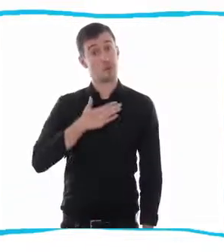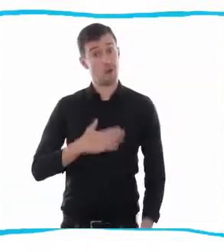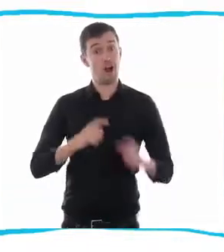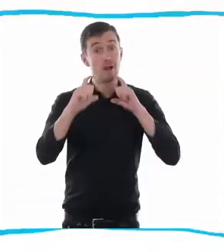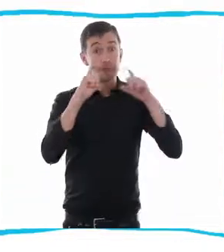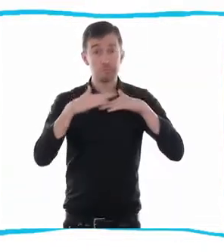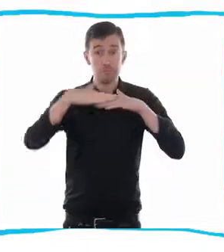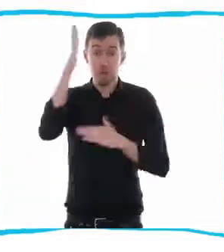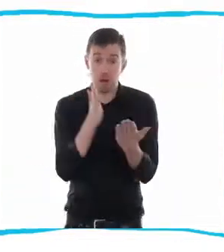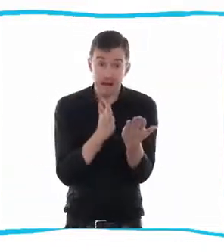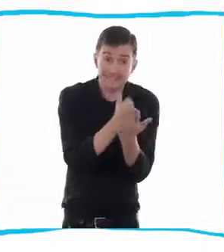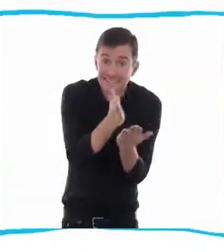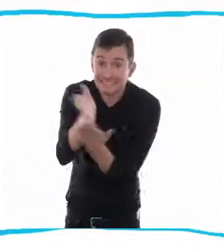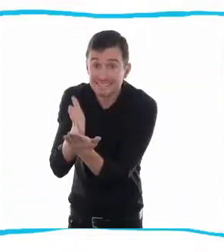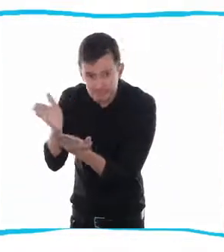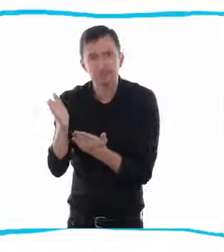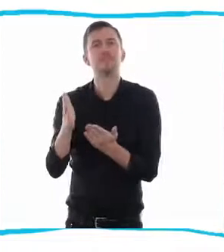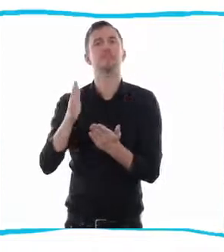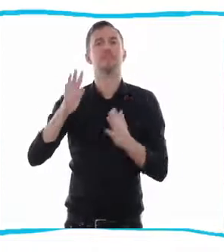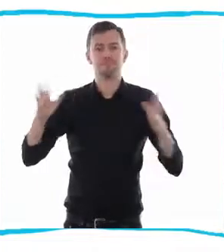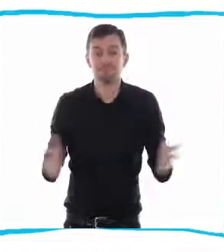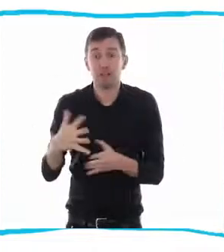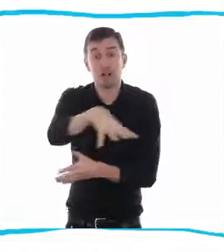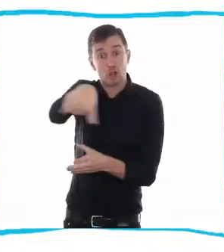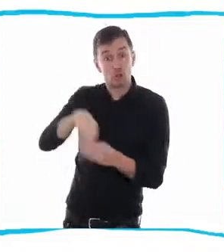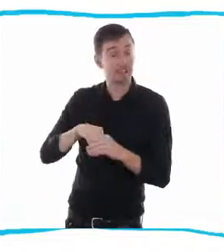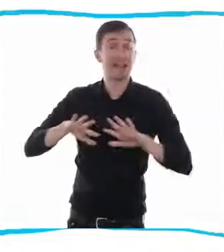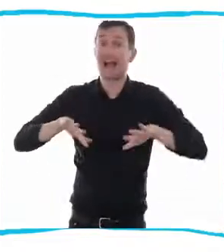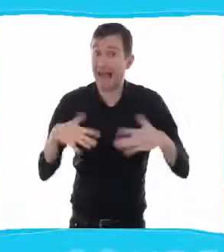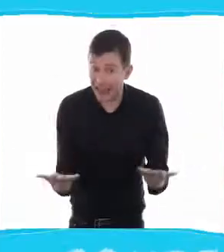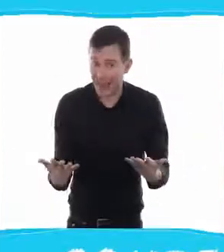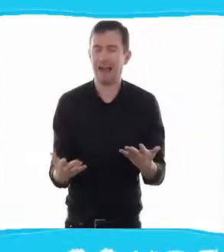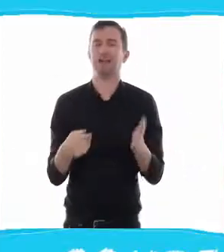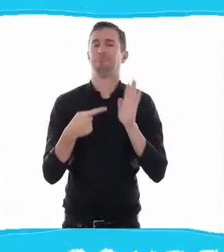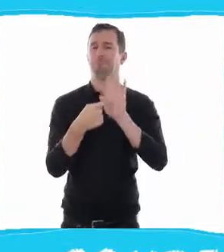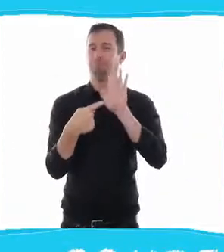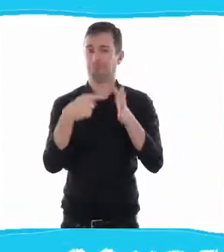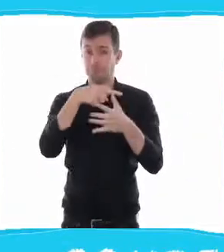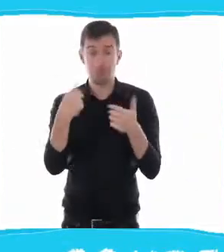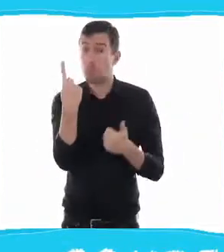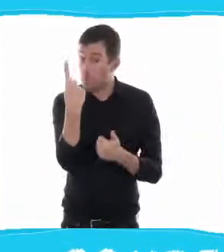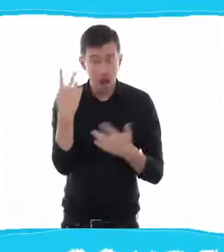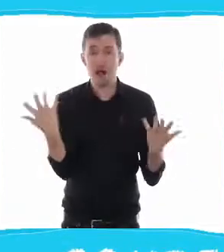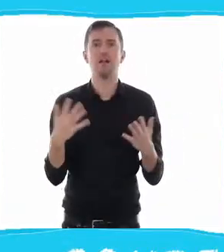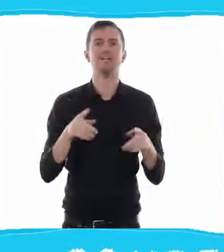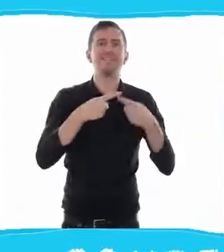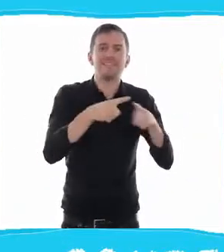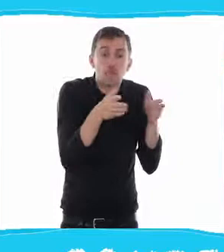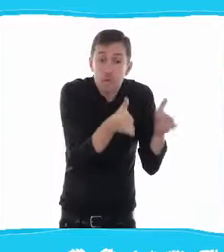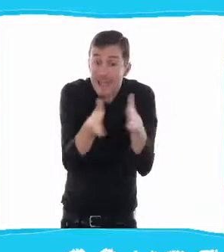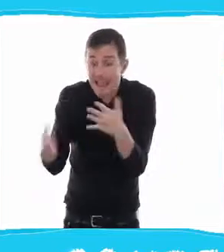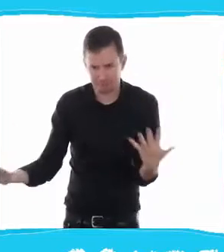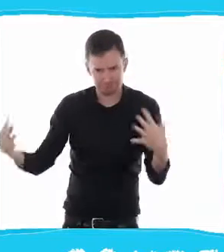To make communication more accessible and promote inclusion, you should do the following. Combine different formats to help get your